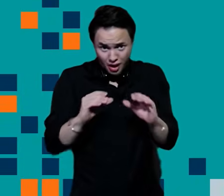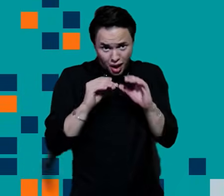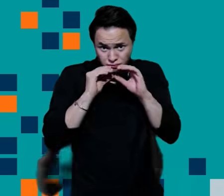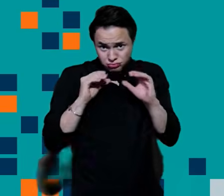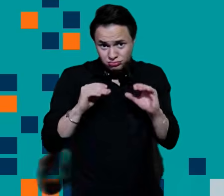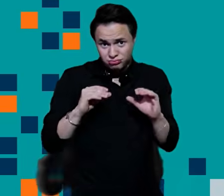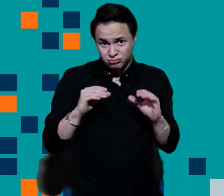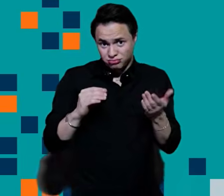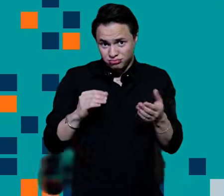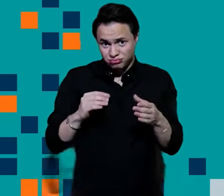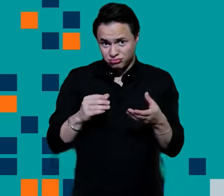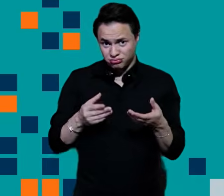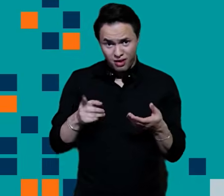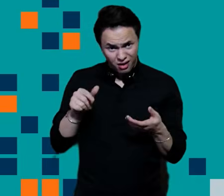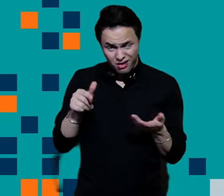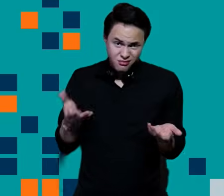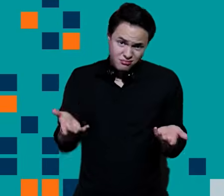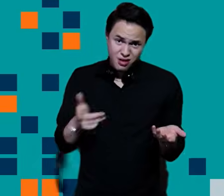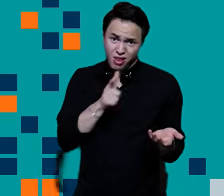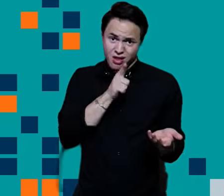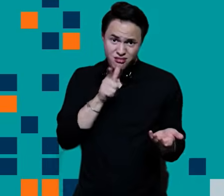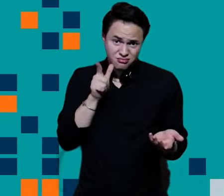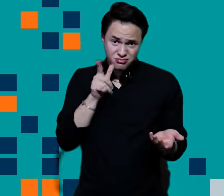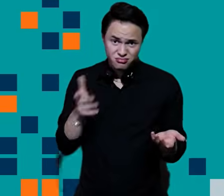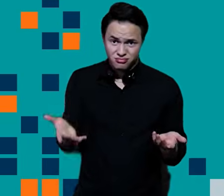A hamburger?